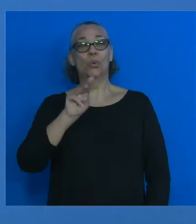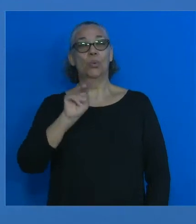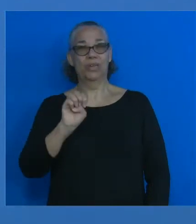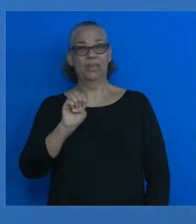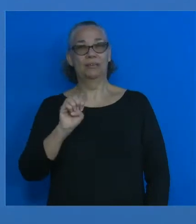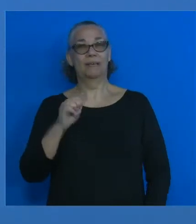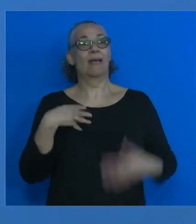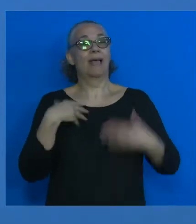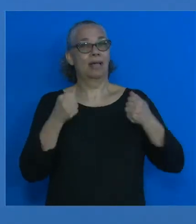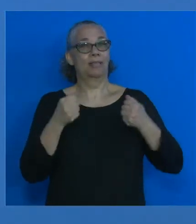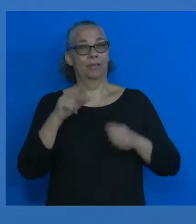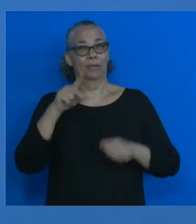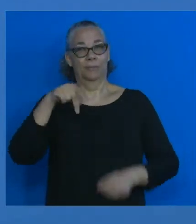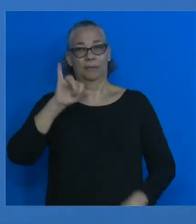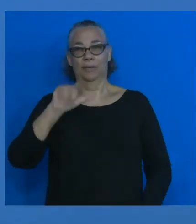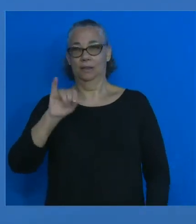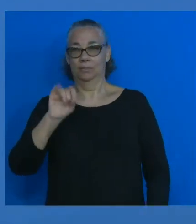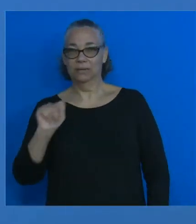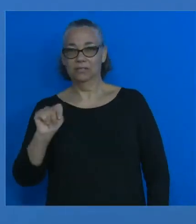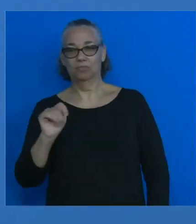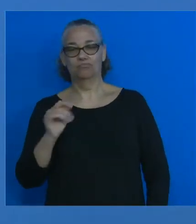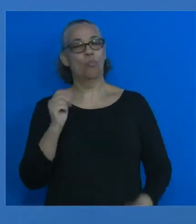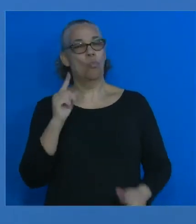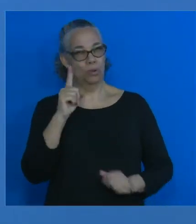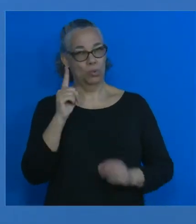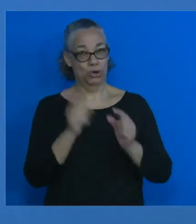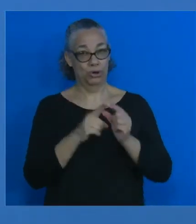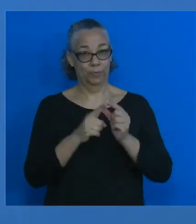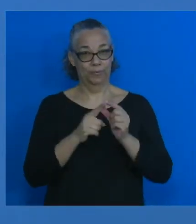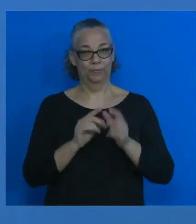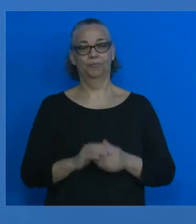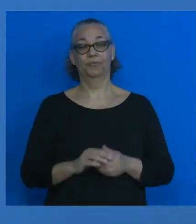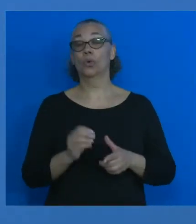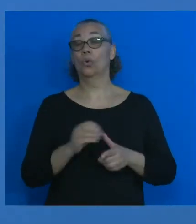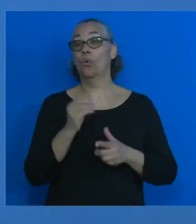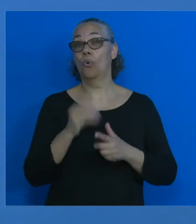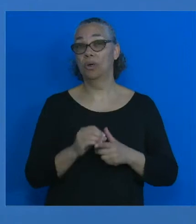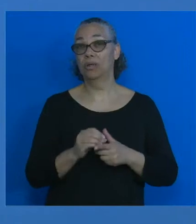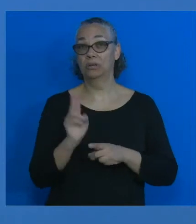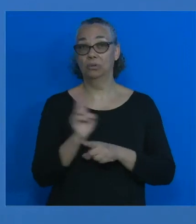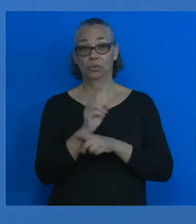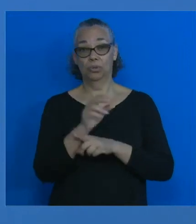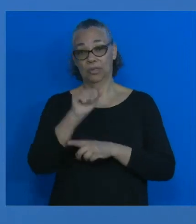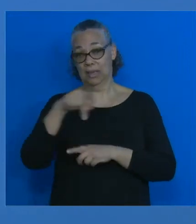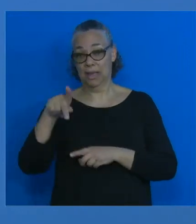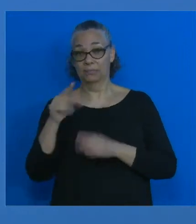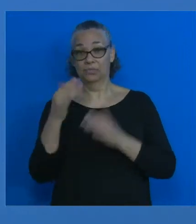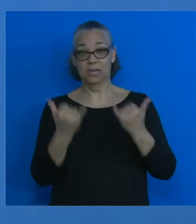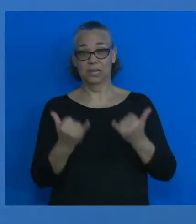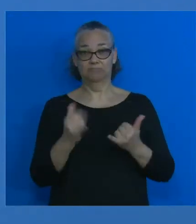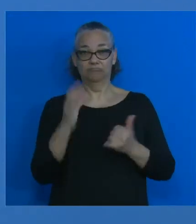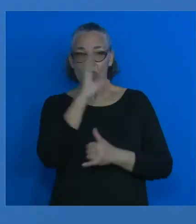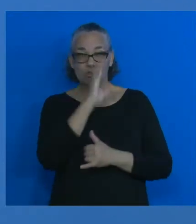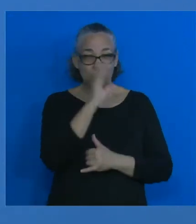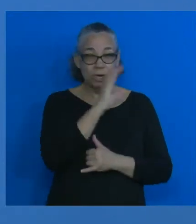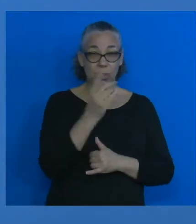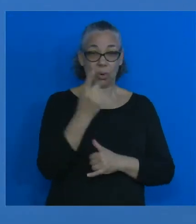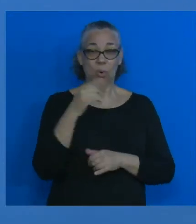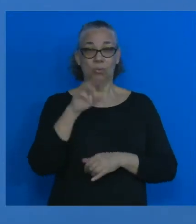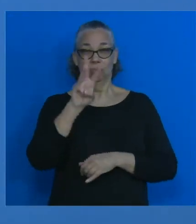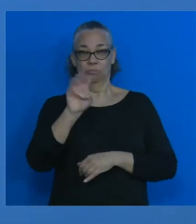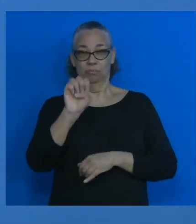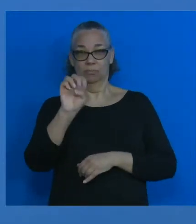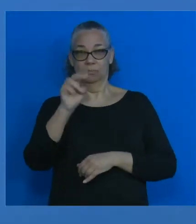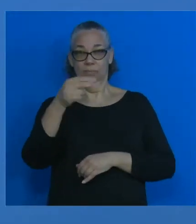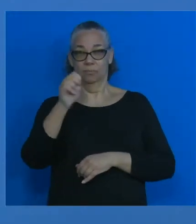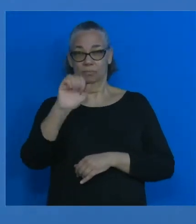gov.bm/WeHealthPilot. That's all one word. Or, as I said, you can download the apps today. Just search We Health, one word,